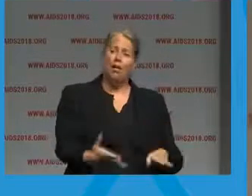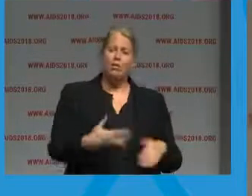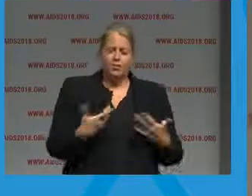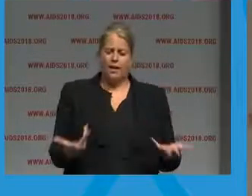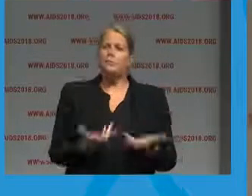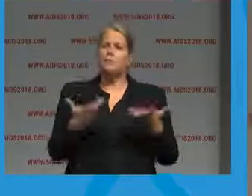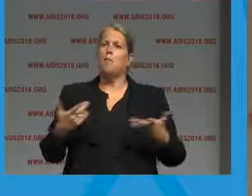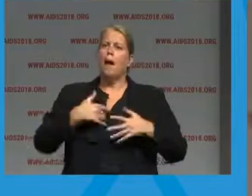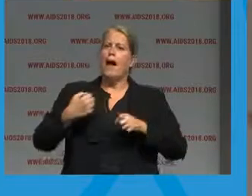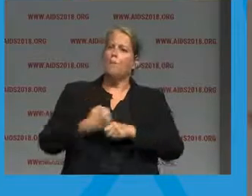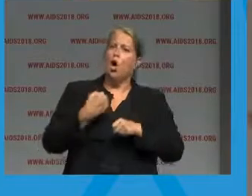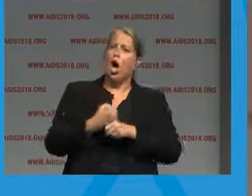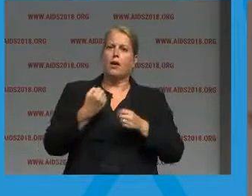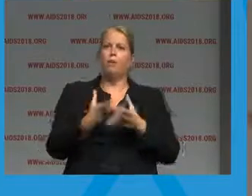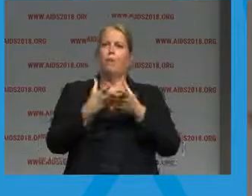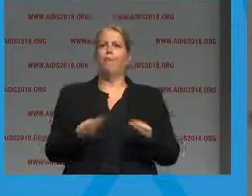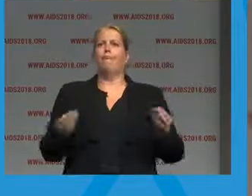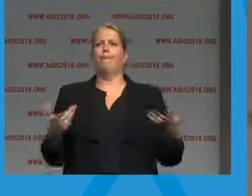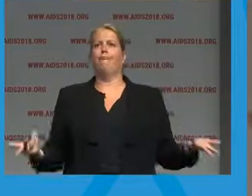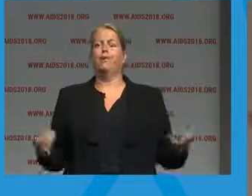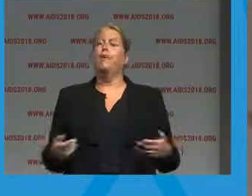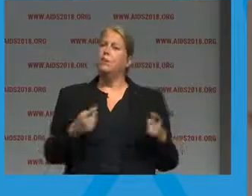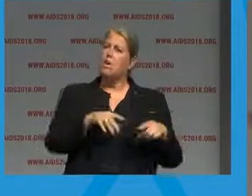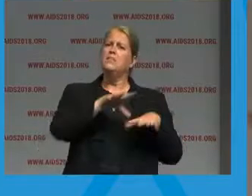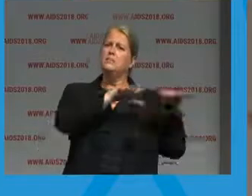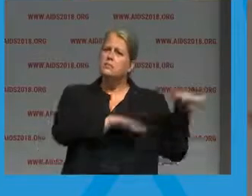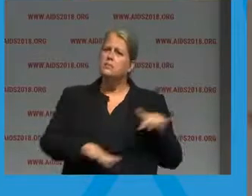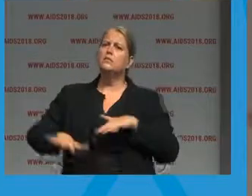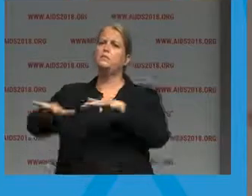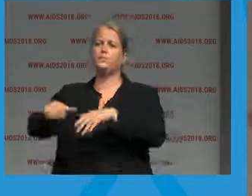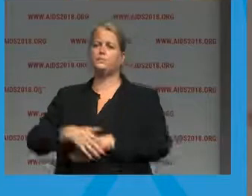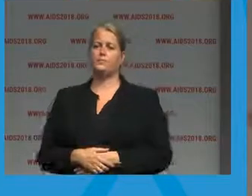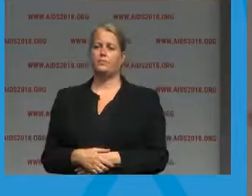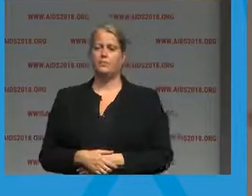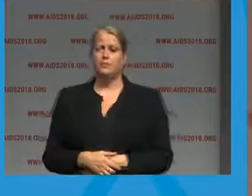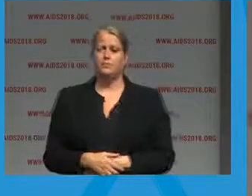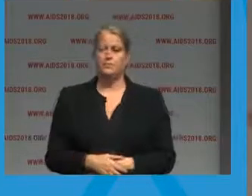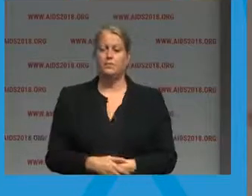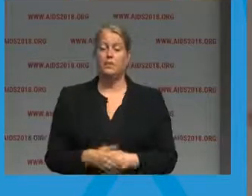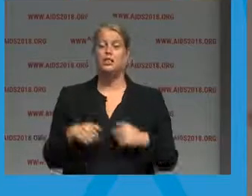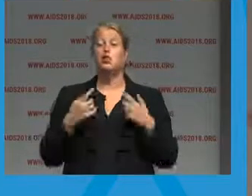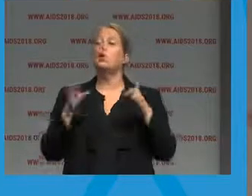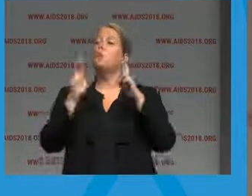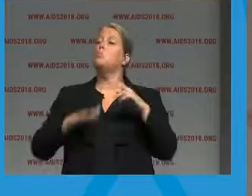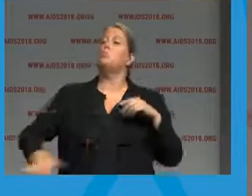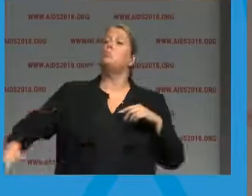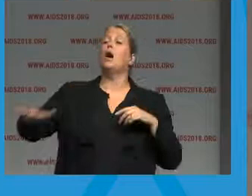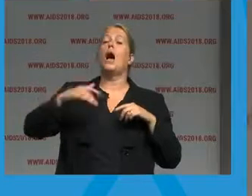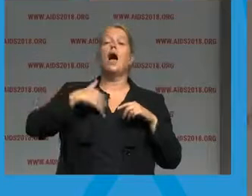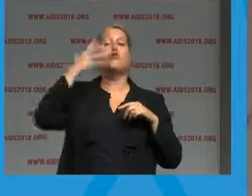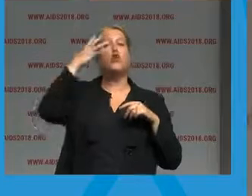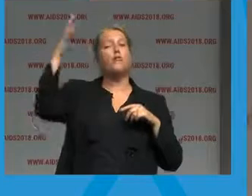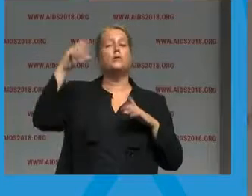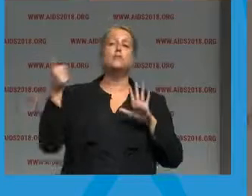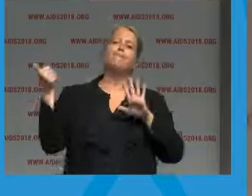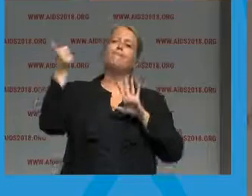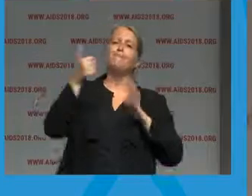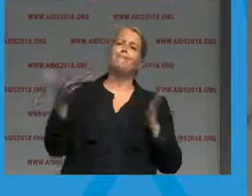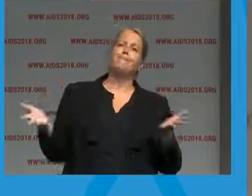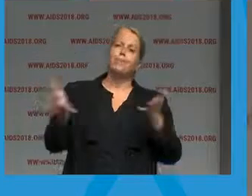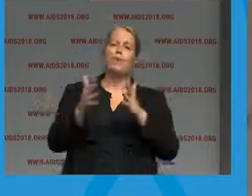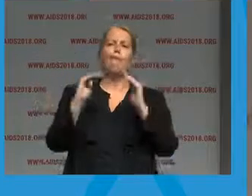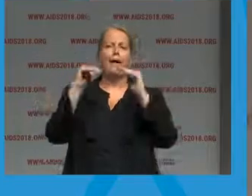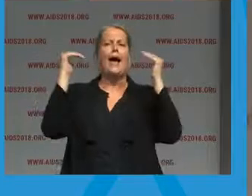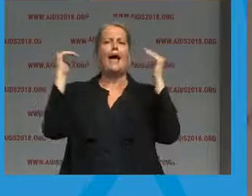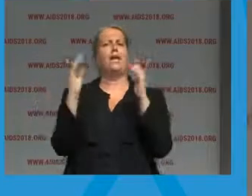is a global health risk that should make our heads of state show up at the TB high-level meeting in September and commit to reaching